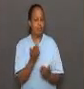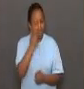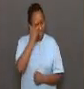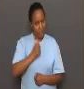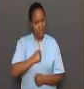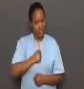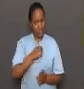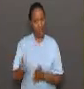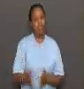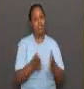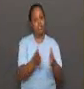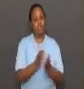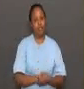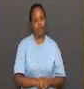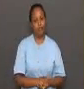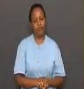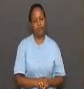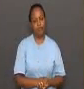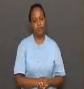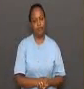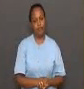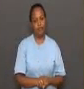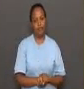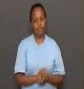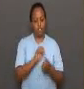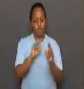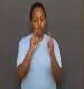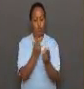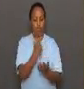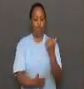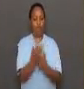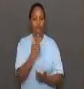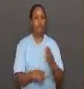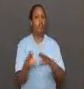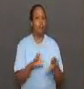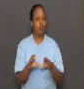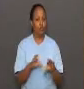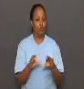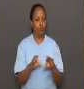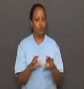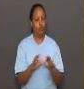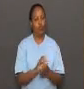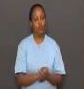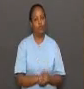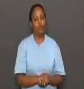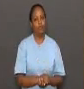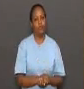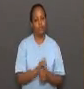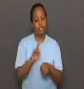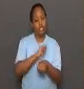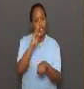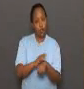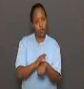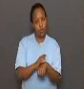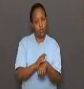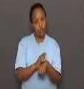way. Have a group discussion in which you list ways that citizens hold